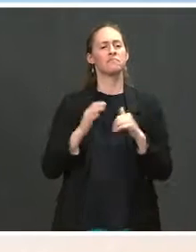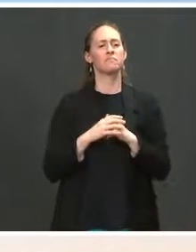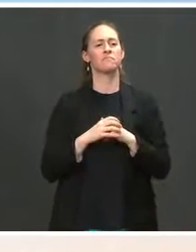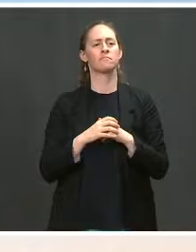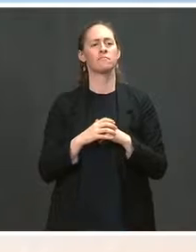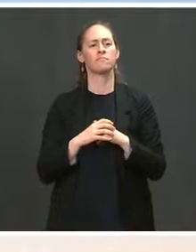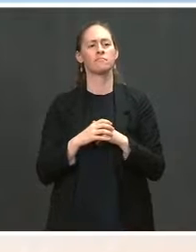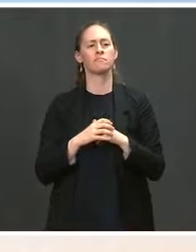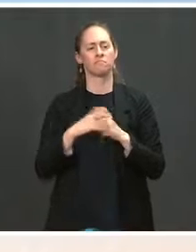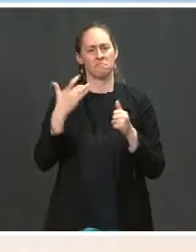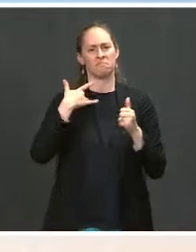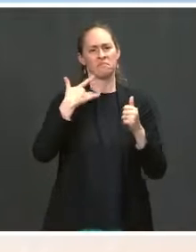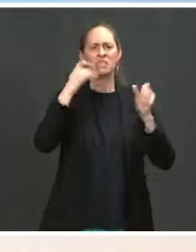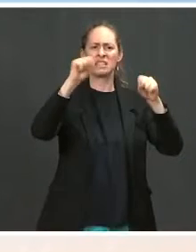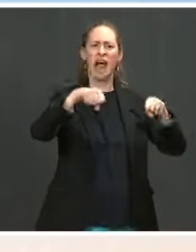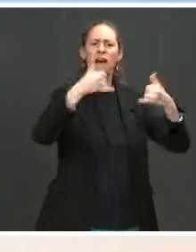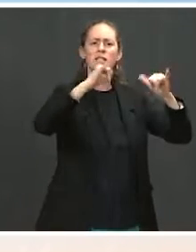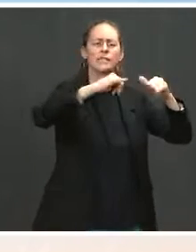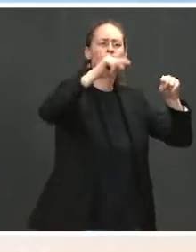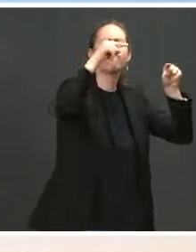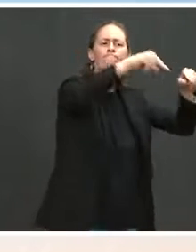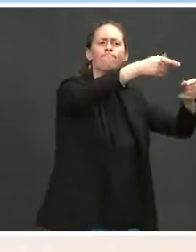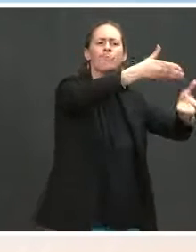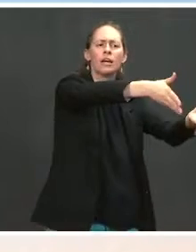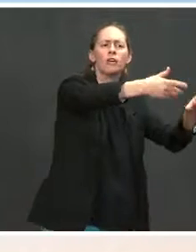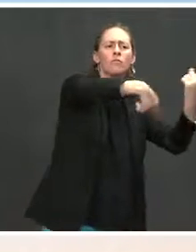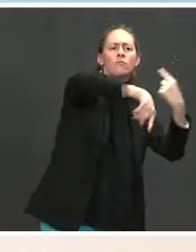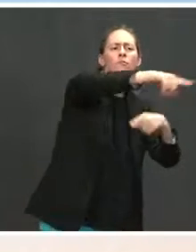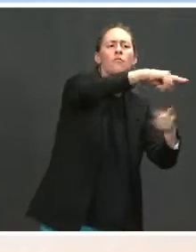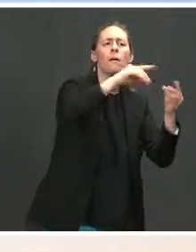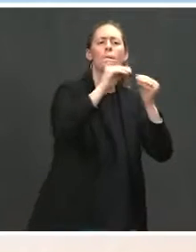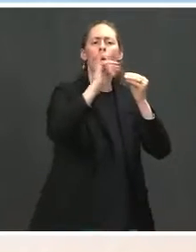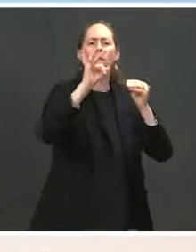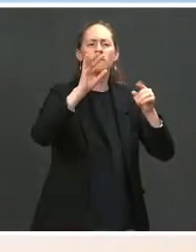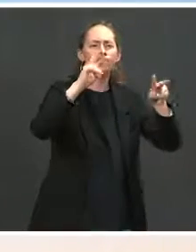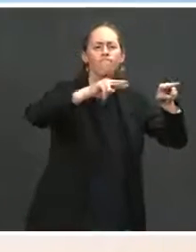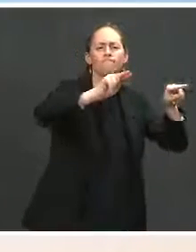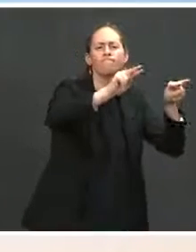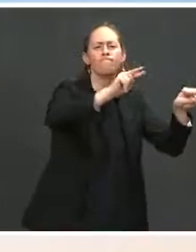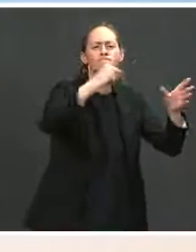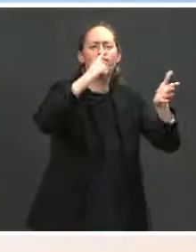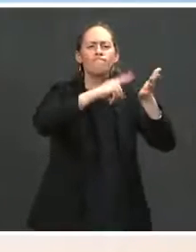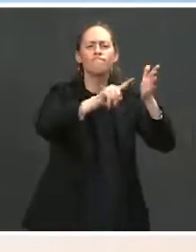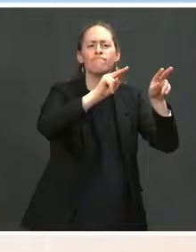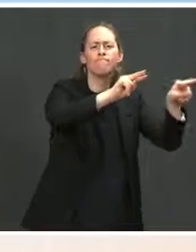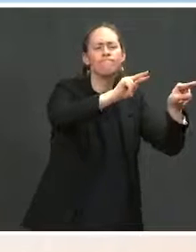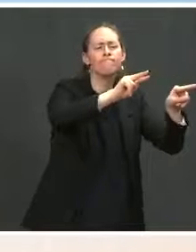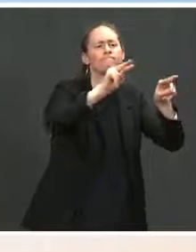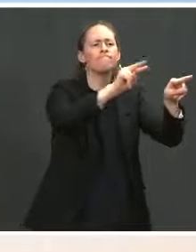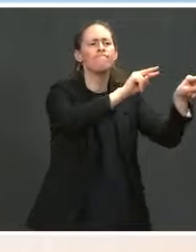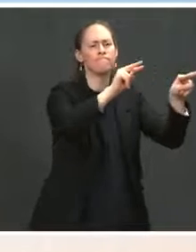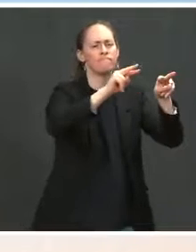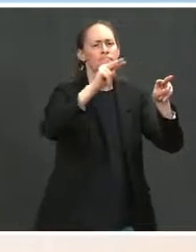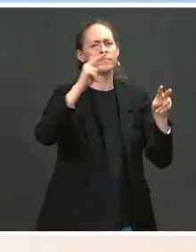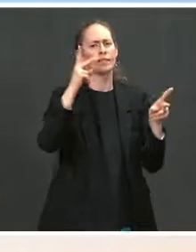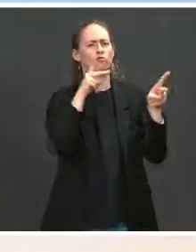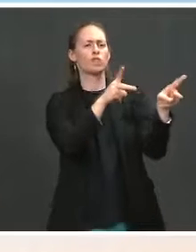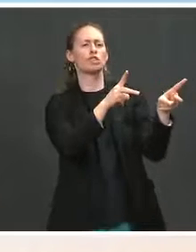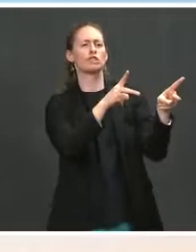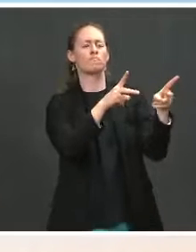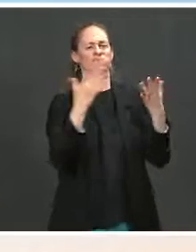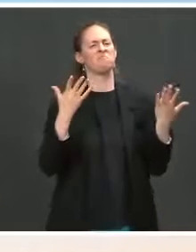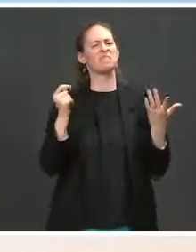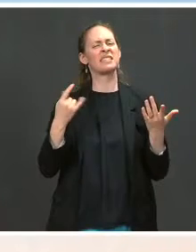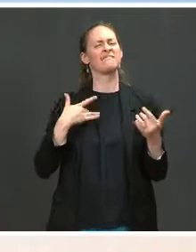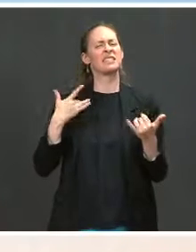presence in the region where we can keep our eye on the terrorist threat, that it led him to conclude that now is the time for